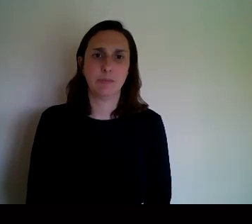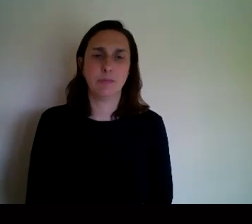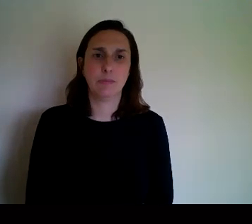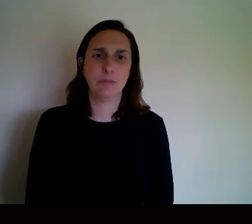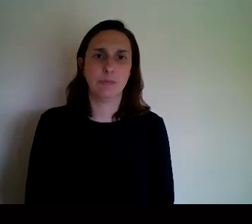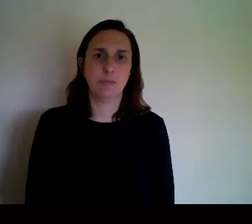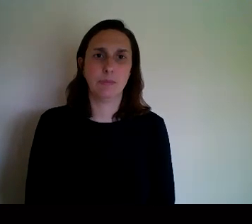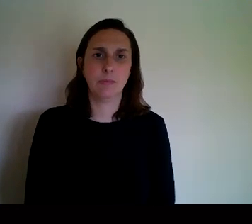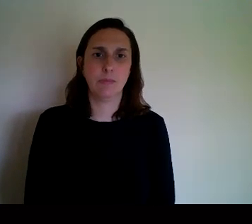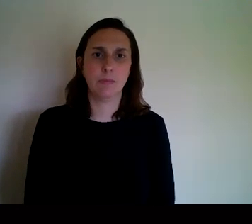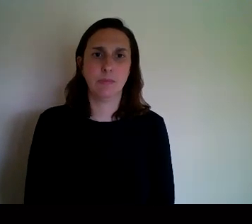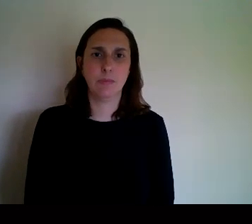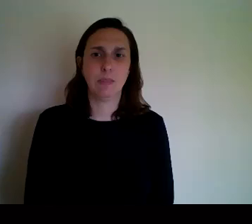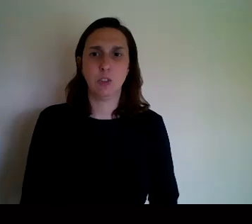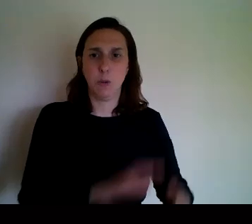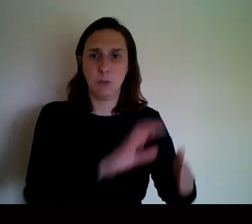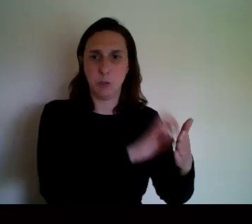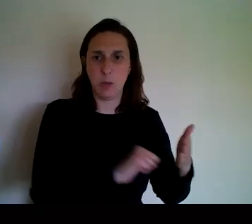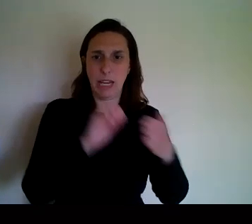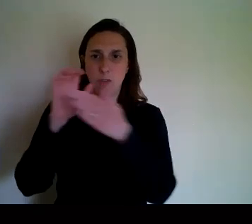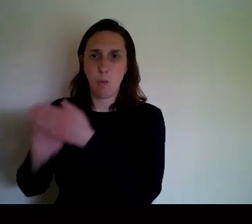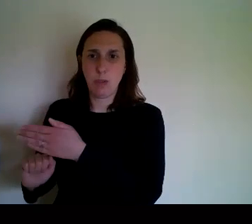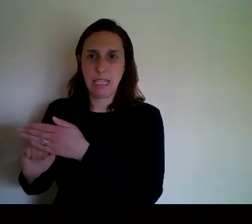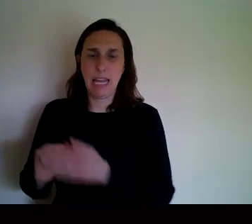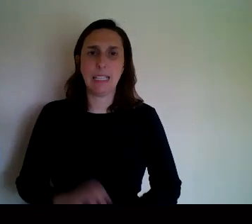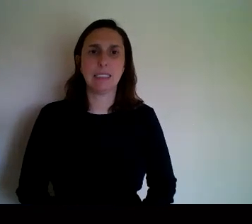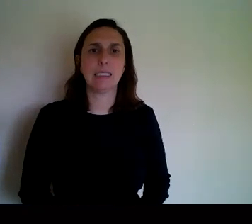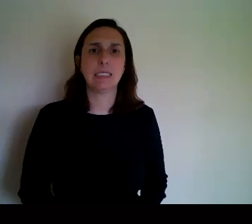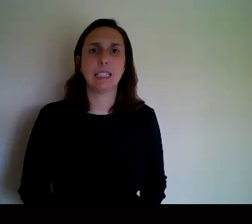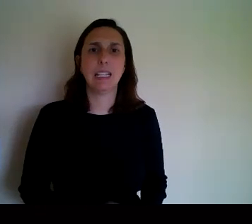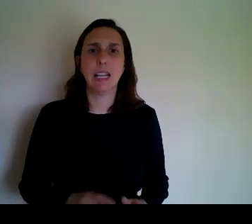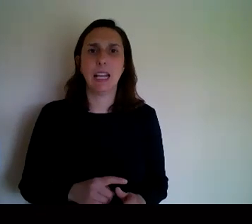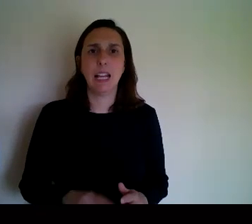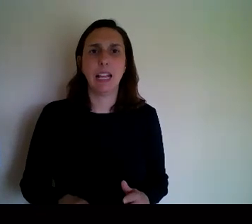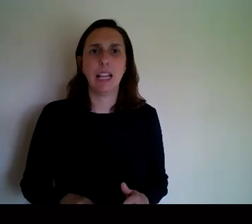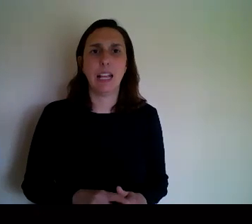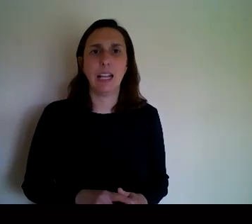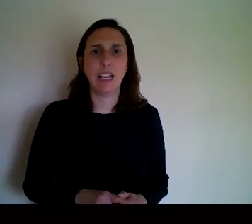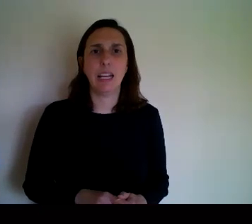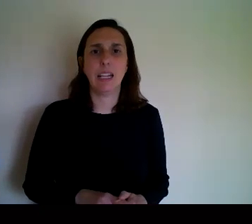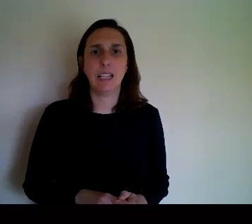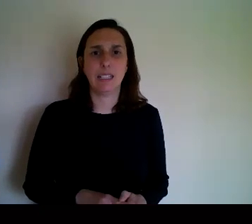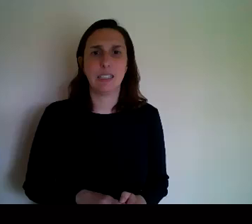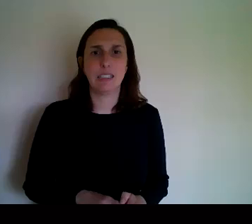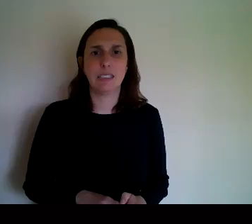All right, subtract that from both sides. And then I'll subtract the 0.05 from both sides, which gives me